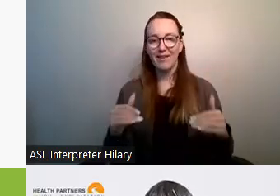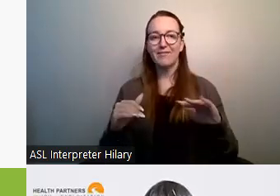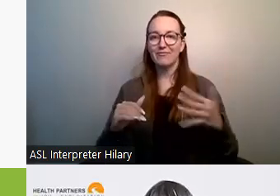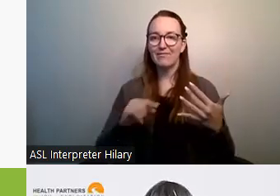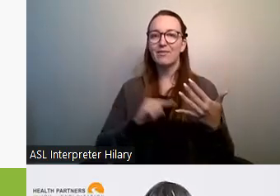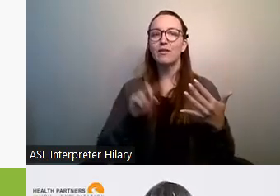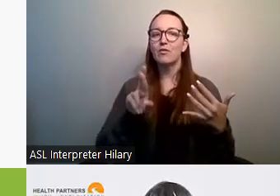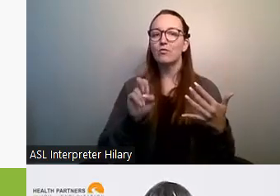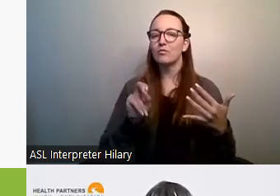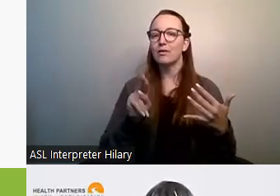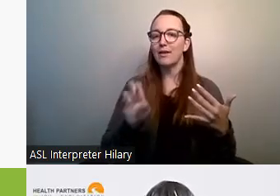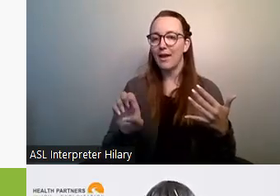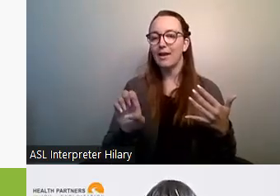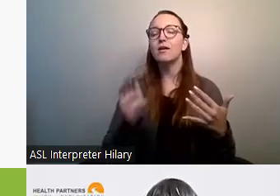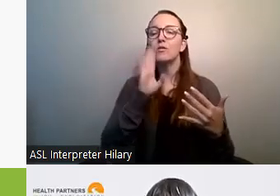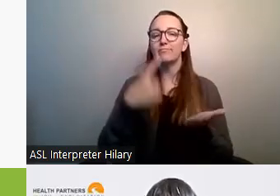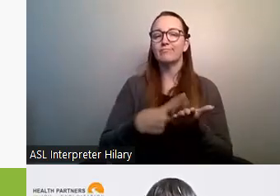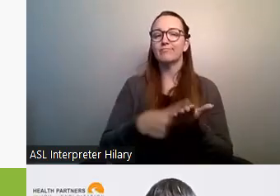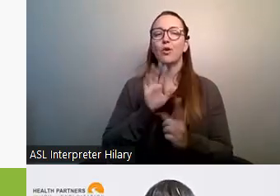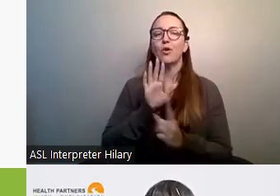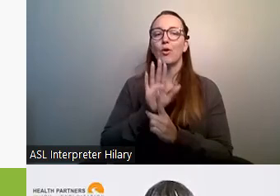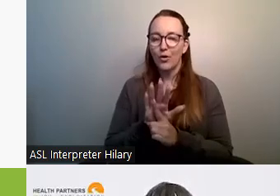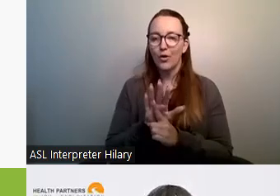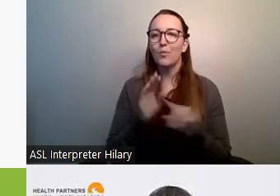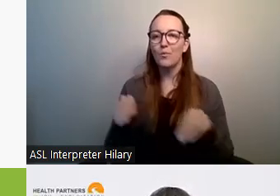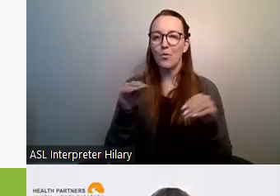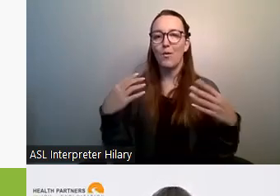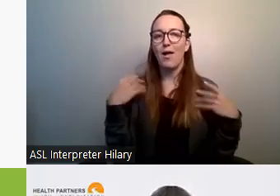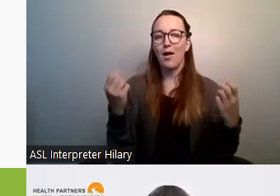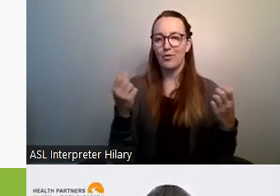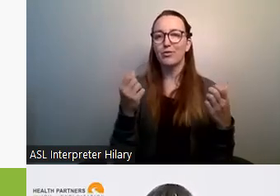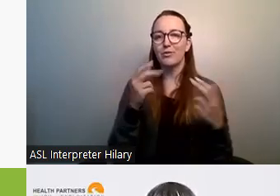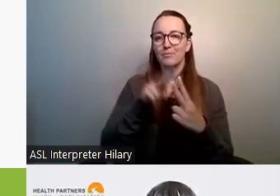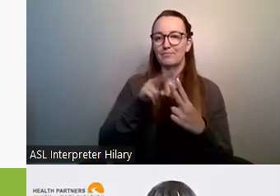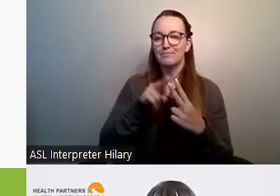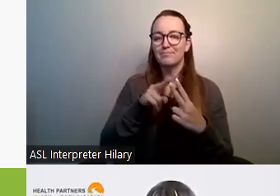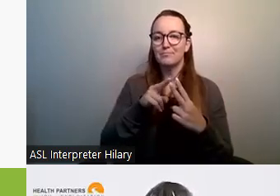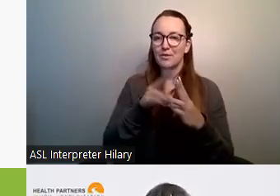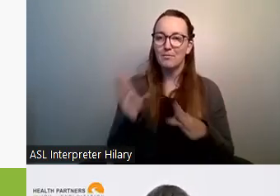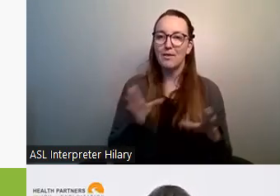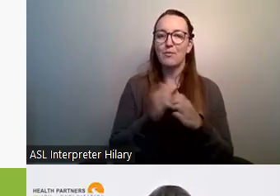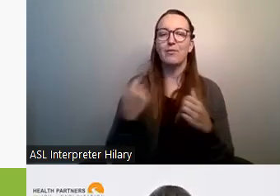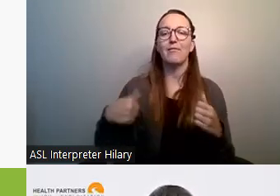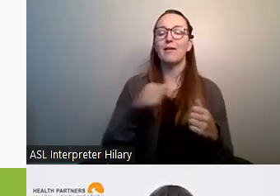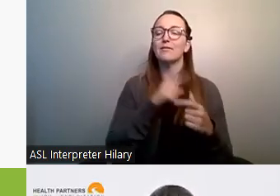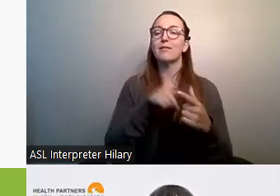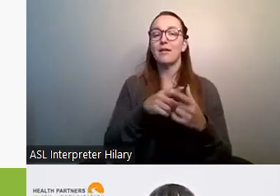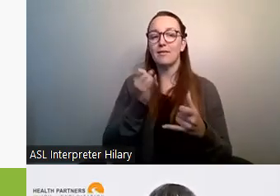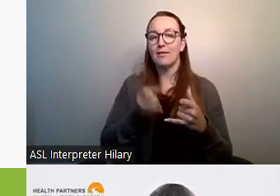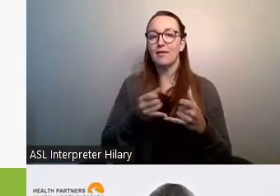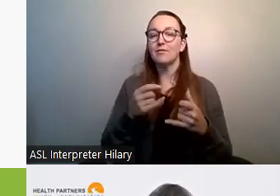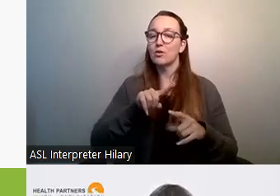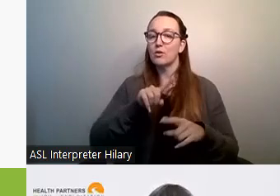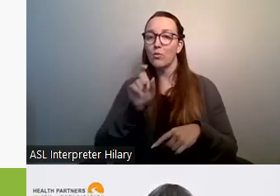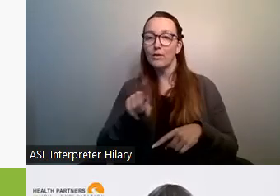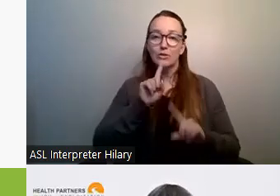violence program's health program with us. Finally, we invite you today to share your questions in the QA feature and any